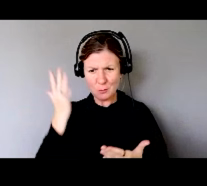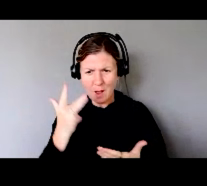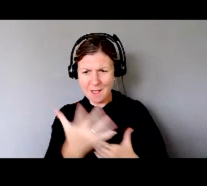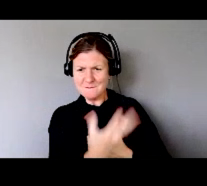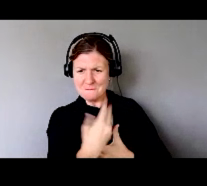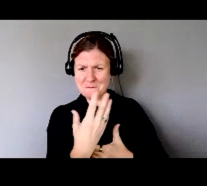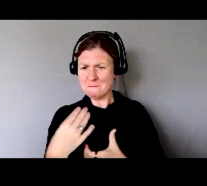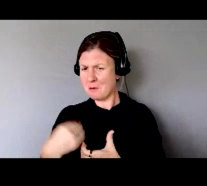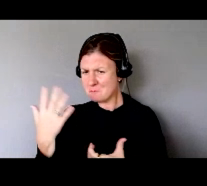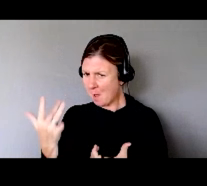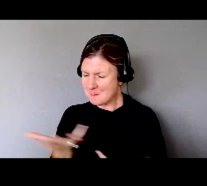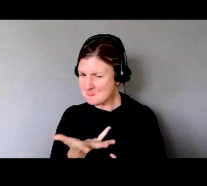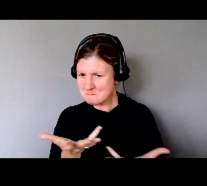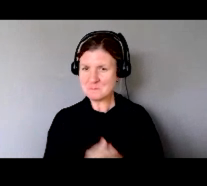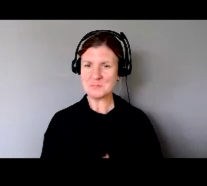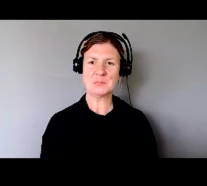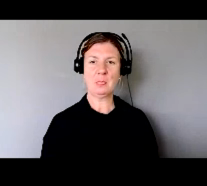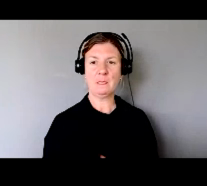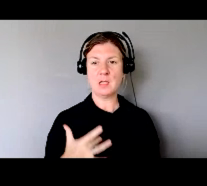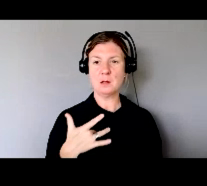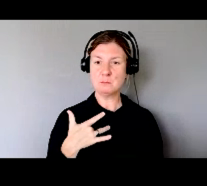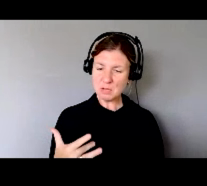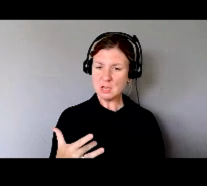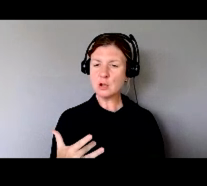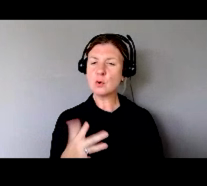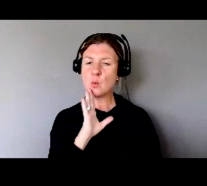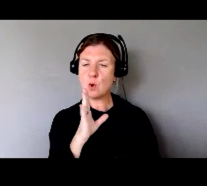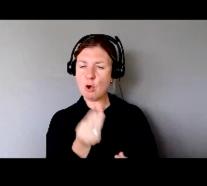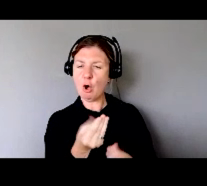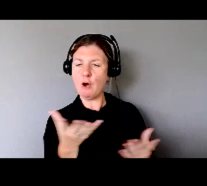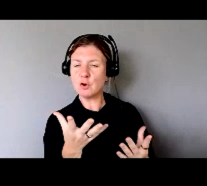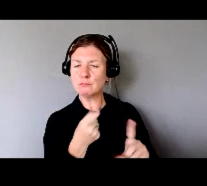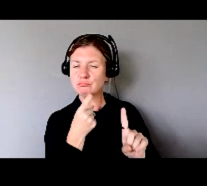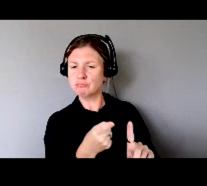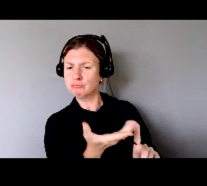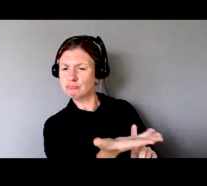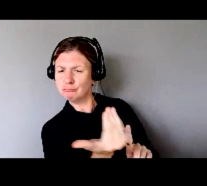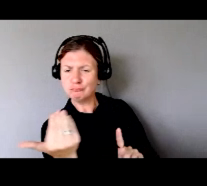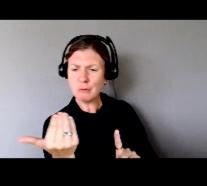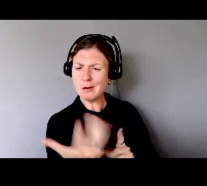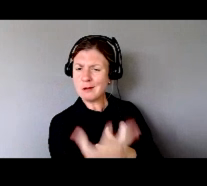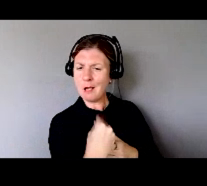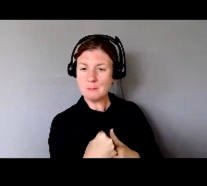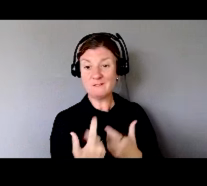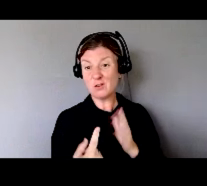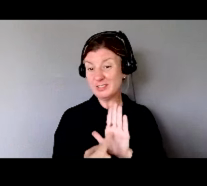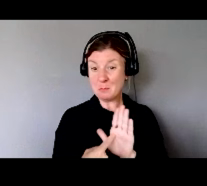Usually there's some kind of incentive for community members to come to engagement events. It can be free food,